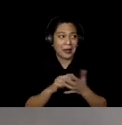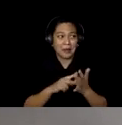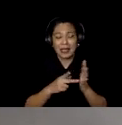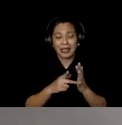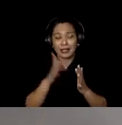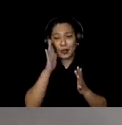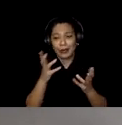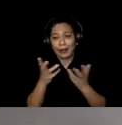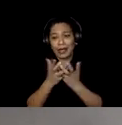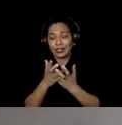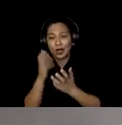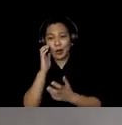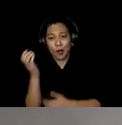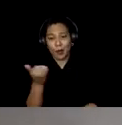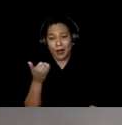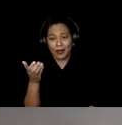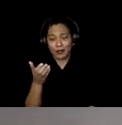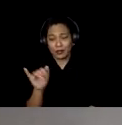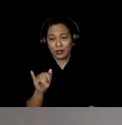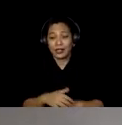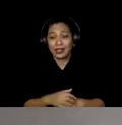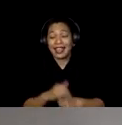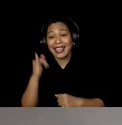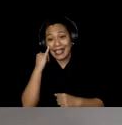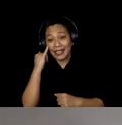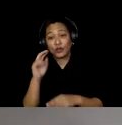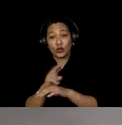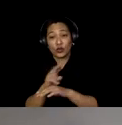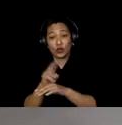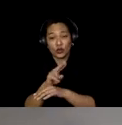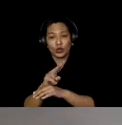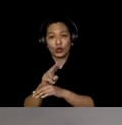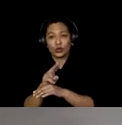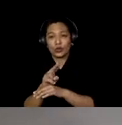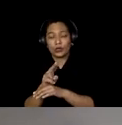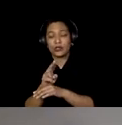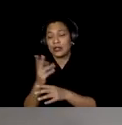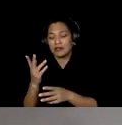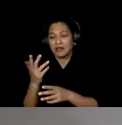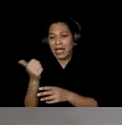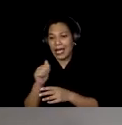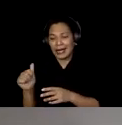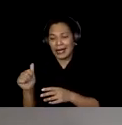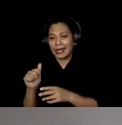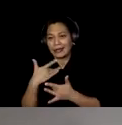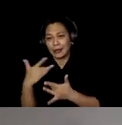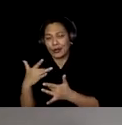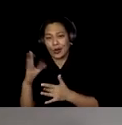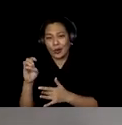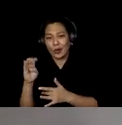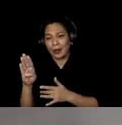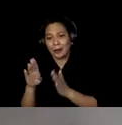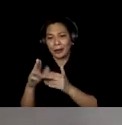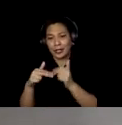devices. And that's really easy if you are using one of the aforementioned typical website